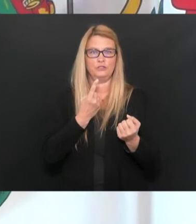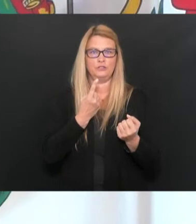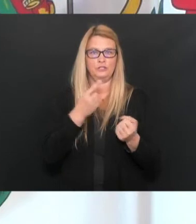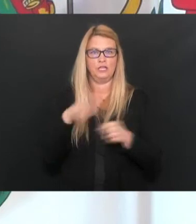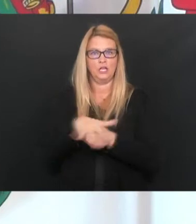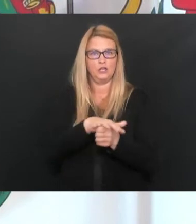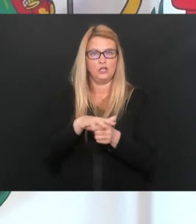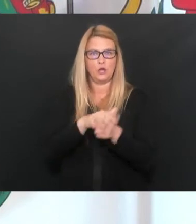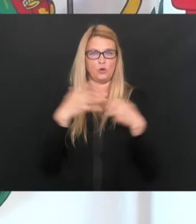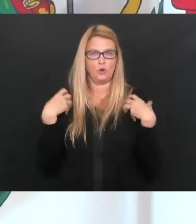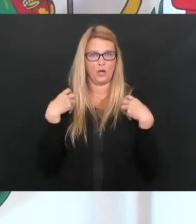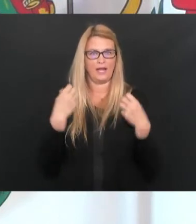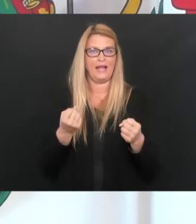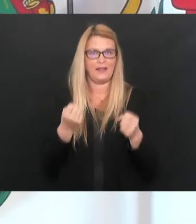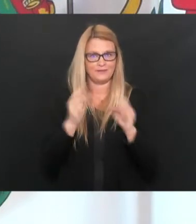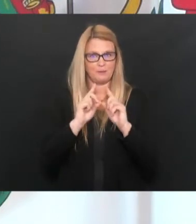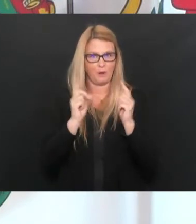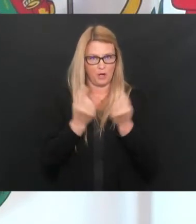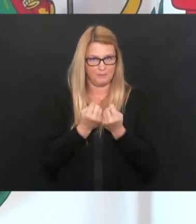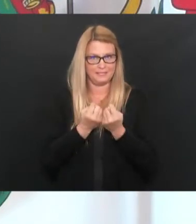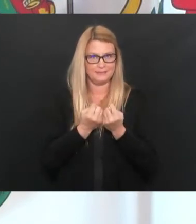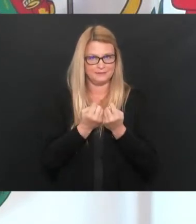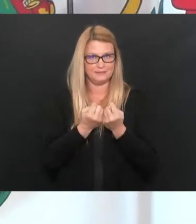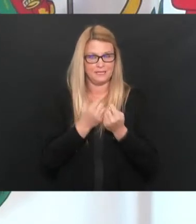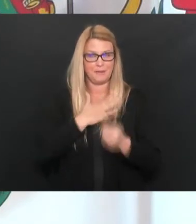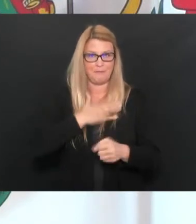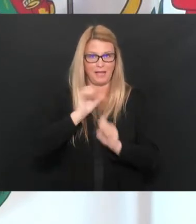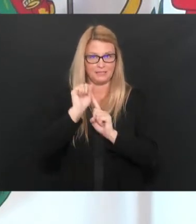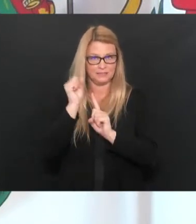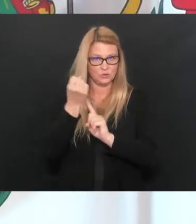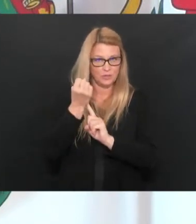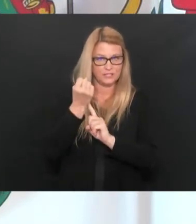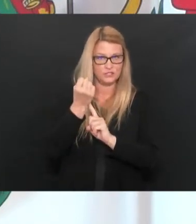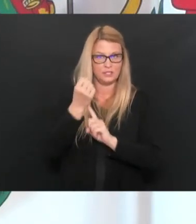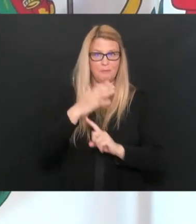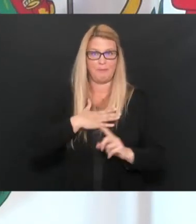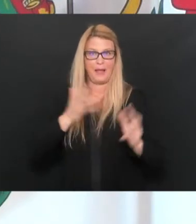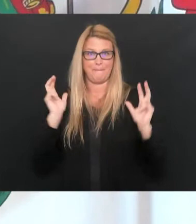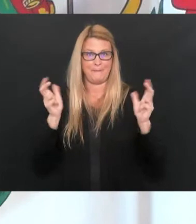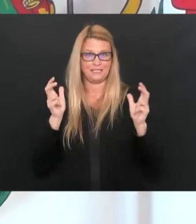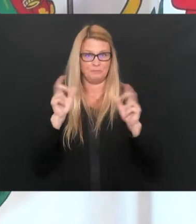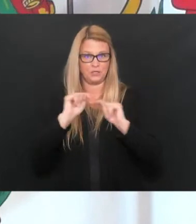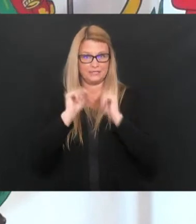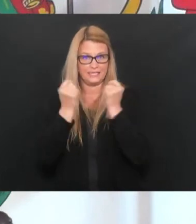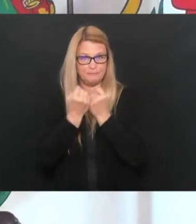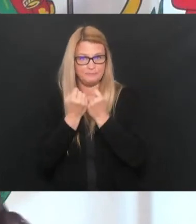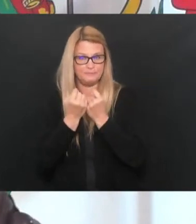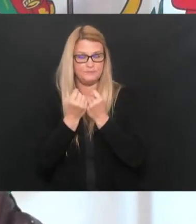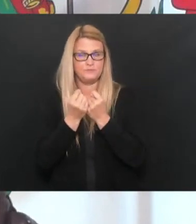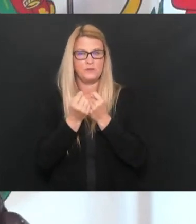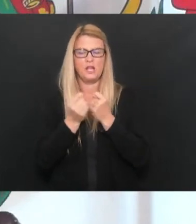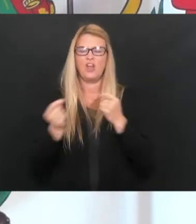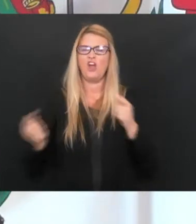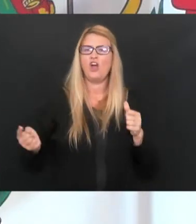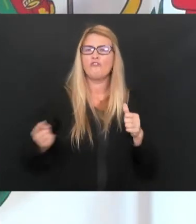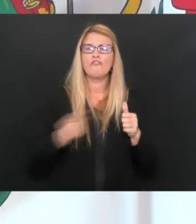local health department in my situation with my basketball team, when we had our first